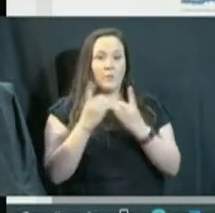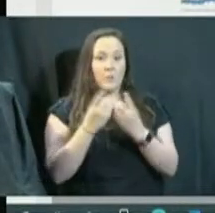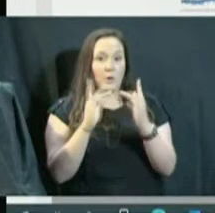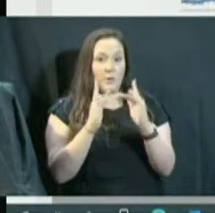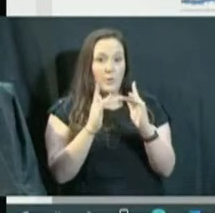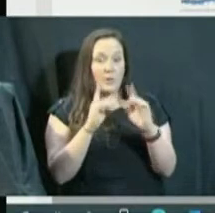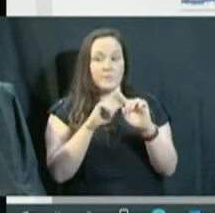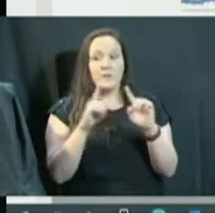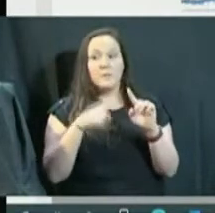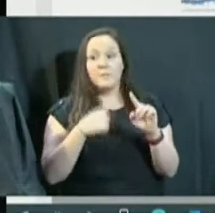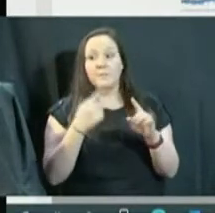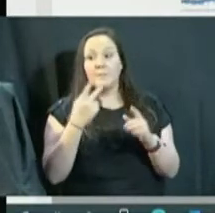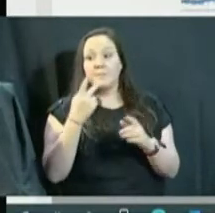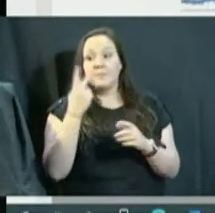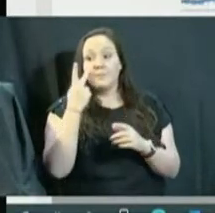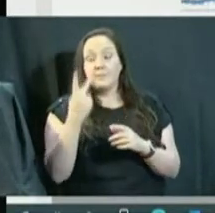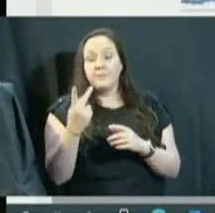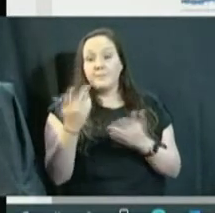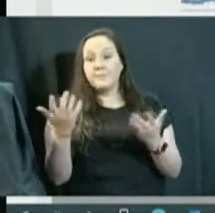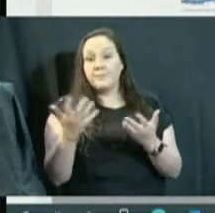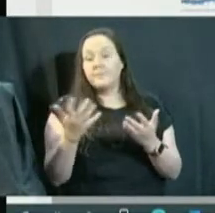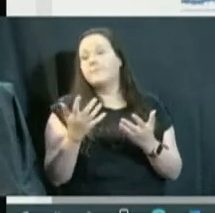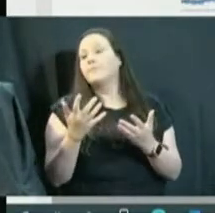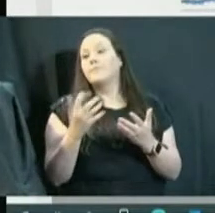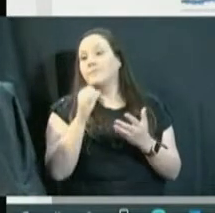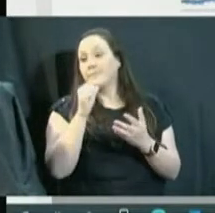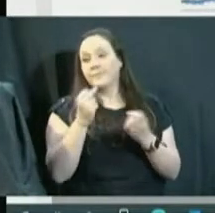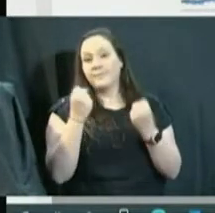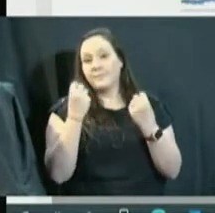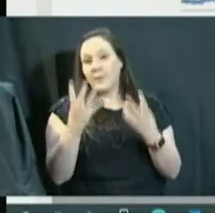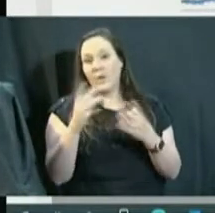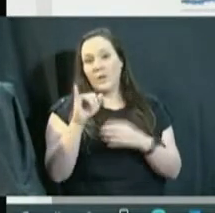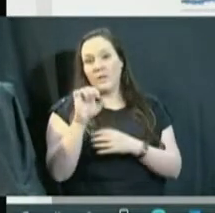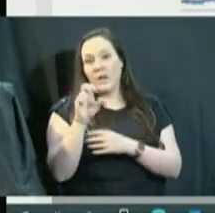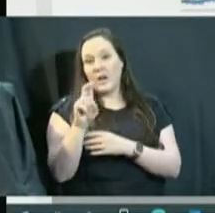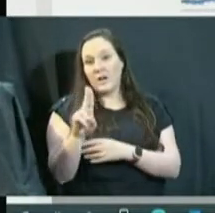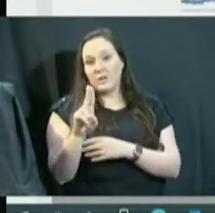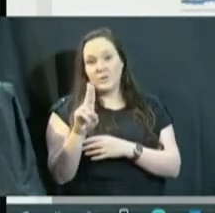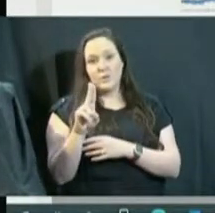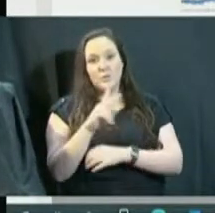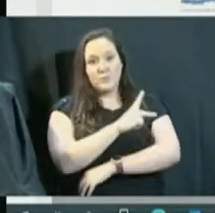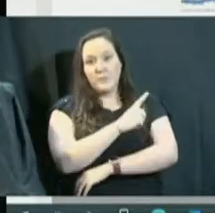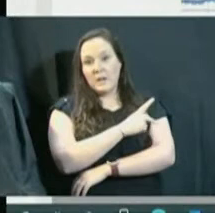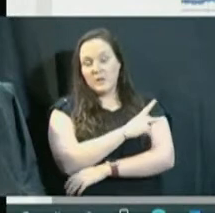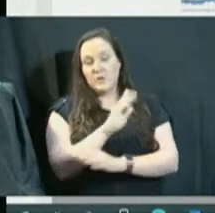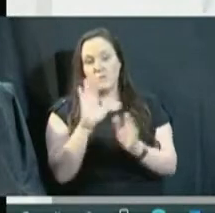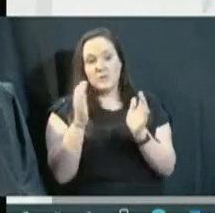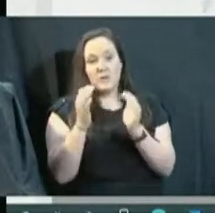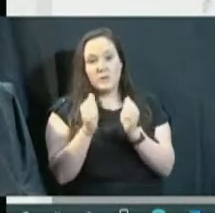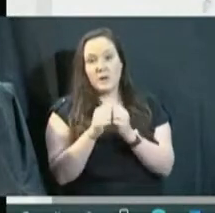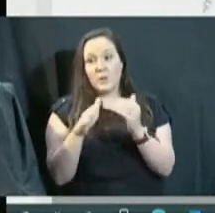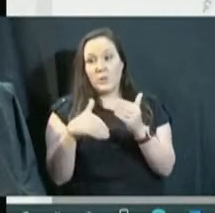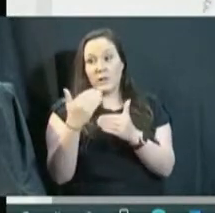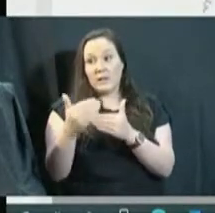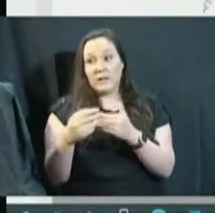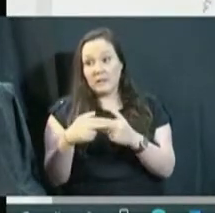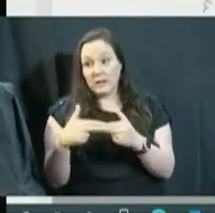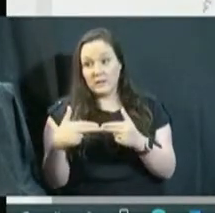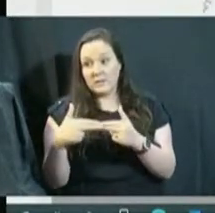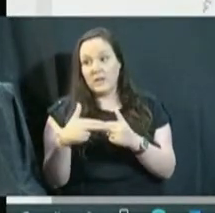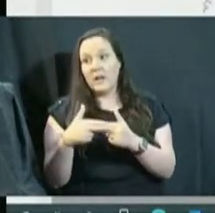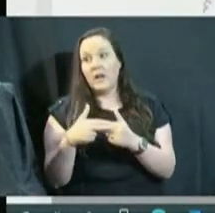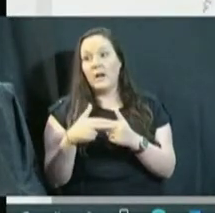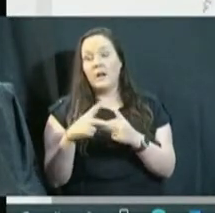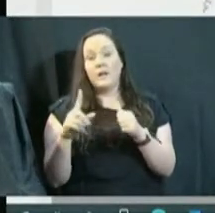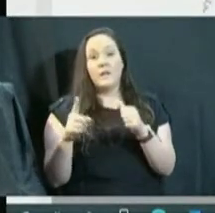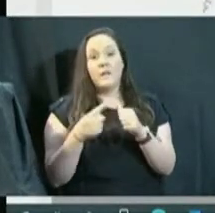you see is that there were not that many in the ICU compared to, if we look at the next slide, The first